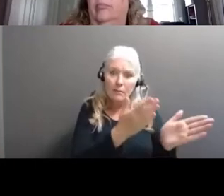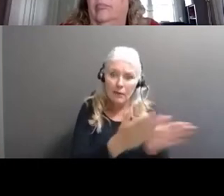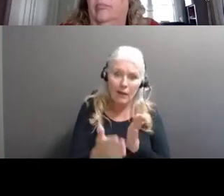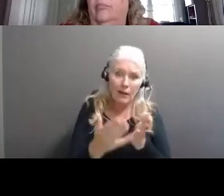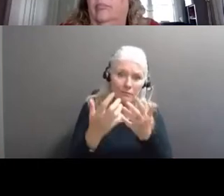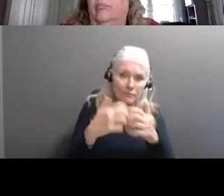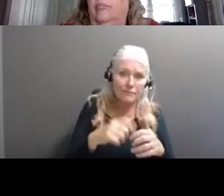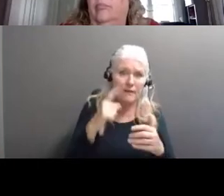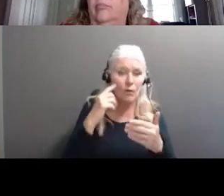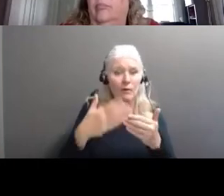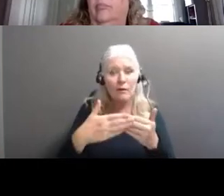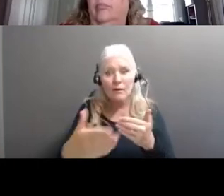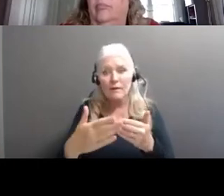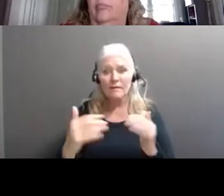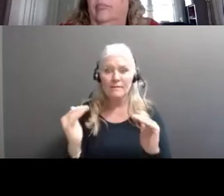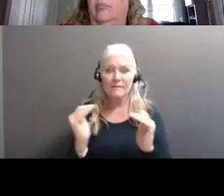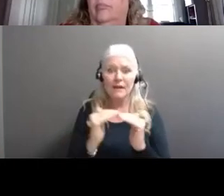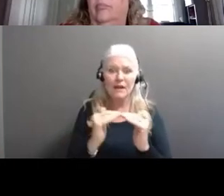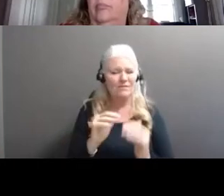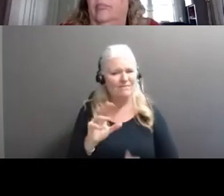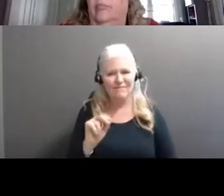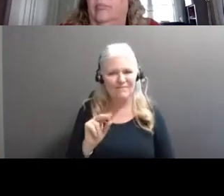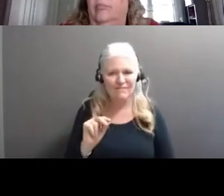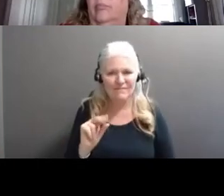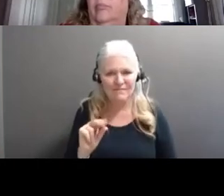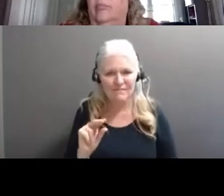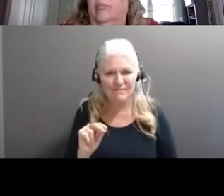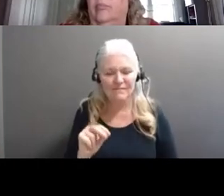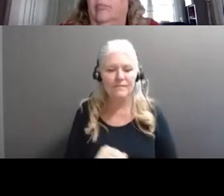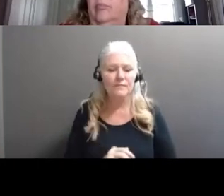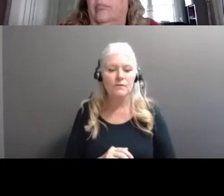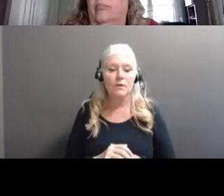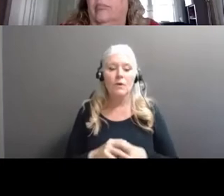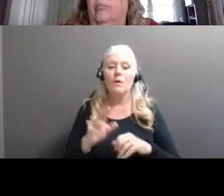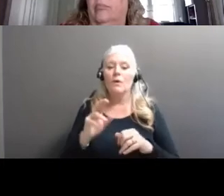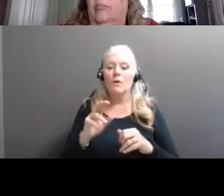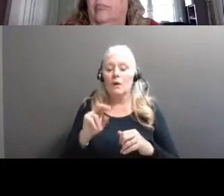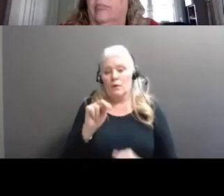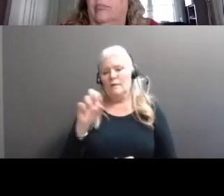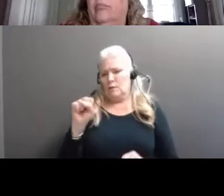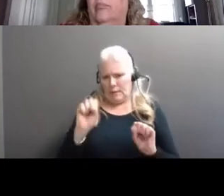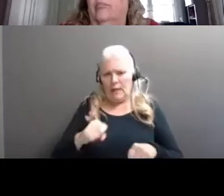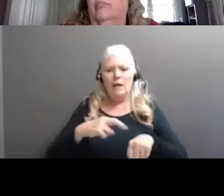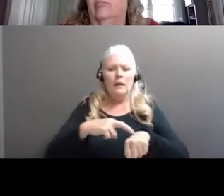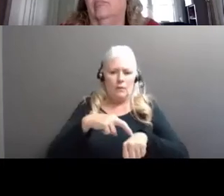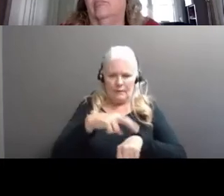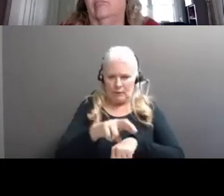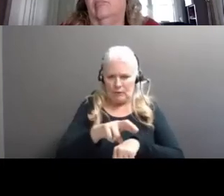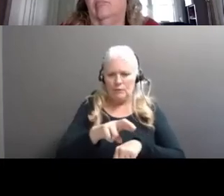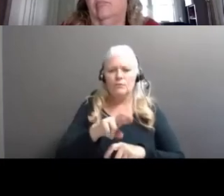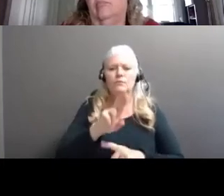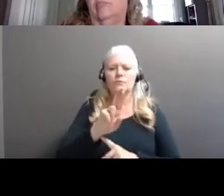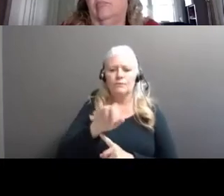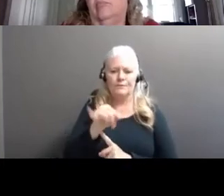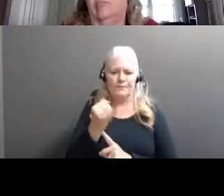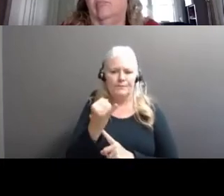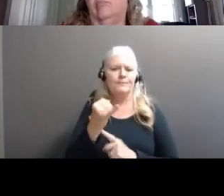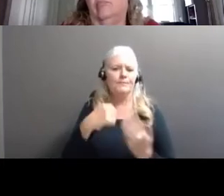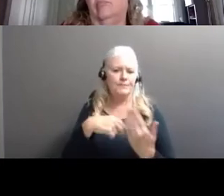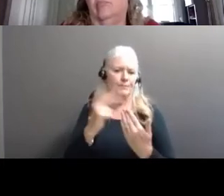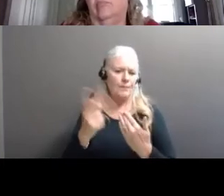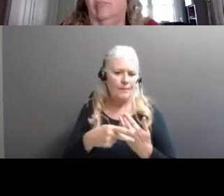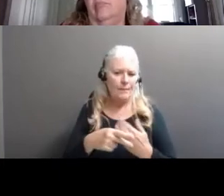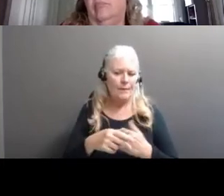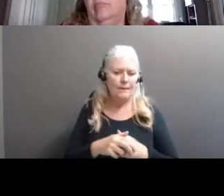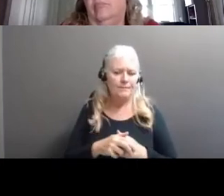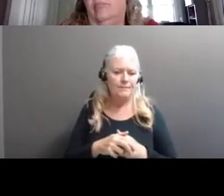forward, a justice way forward. So that certainly those referrals are possible in Nova Scotia, partly based on this knowledge that